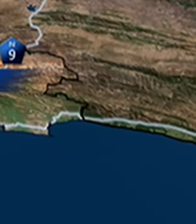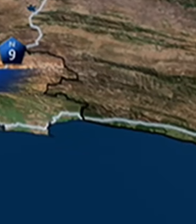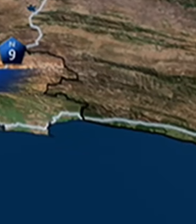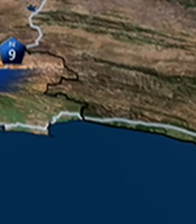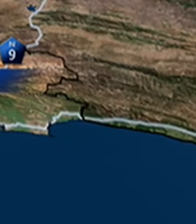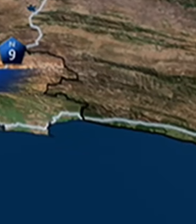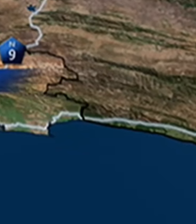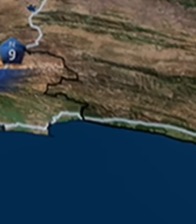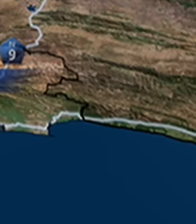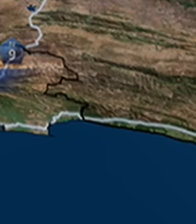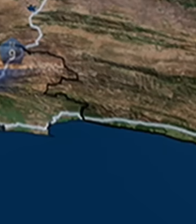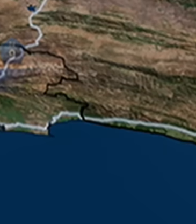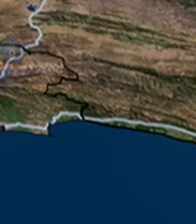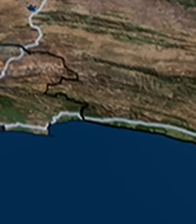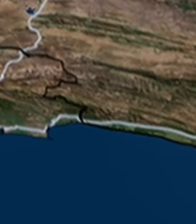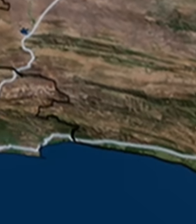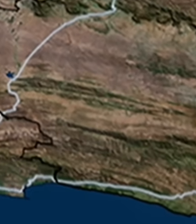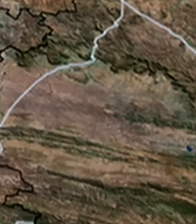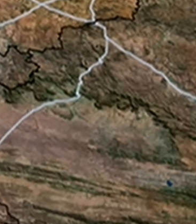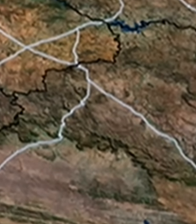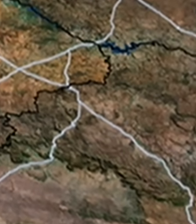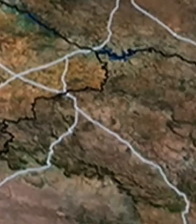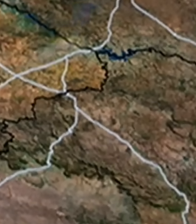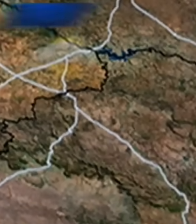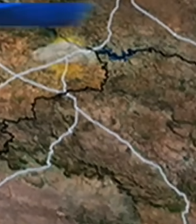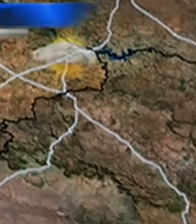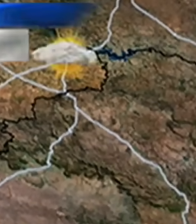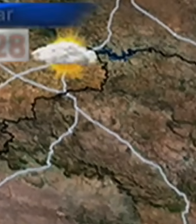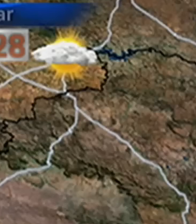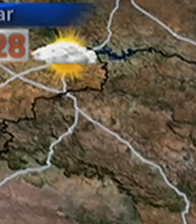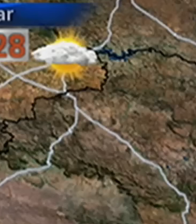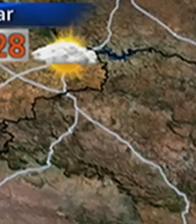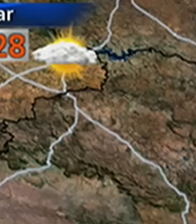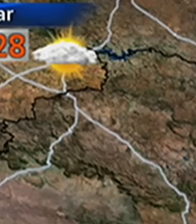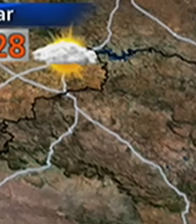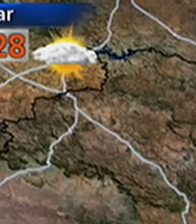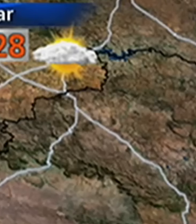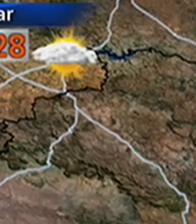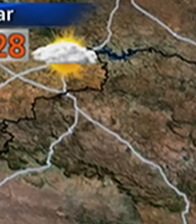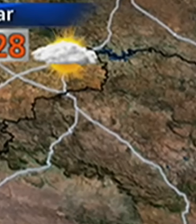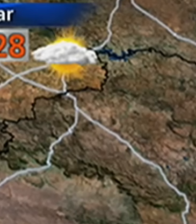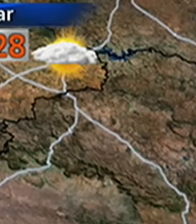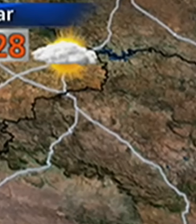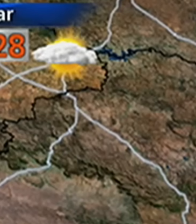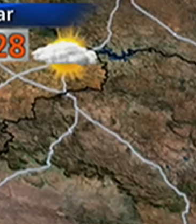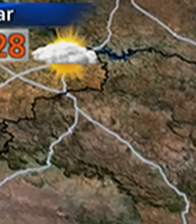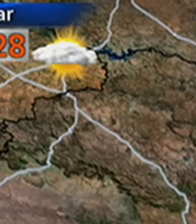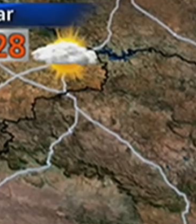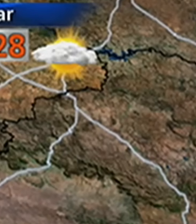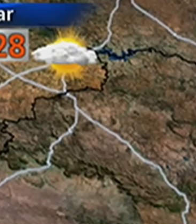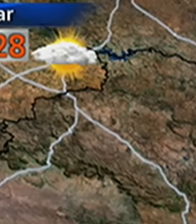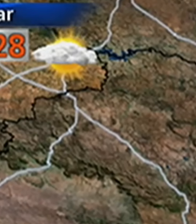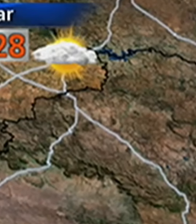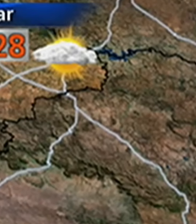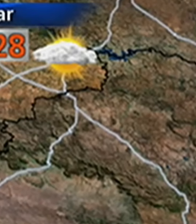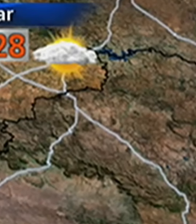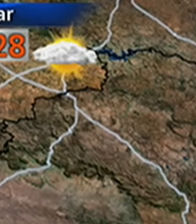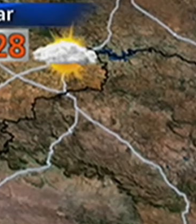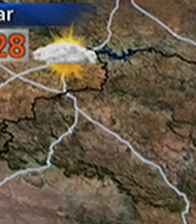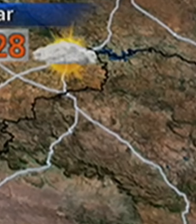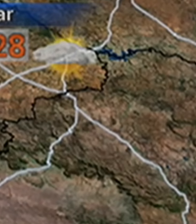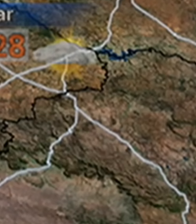tlhotshetsela rita di kgrate di rita ho mashome a mararo ka ofela ha re shebile hona ka haro ka palo boa le teng o tla tlhotšhetse gona ga e sale re shebile ka apindoni re kgerati